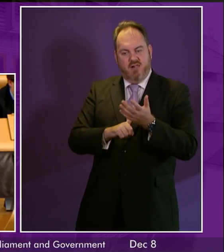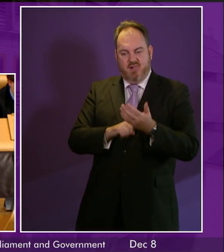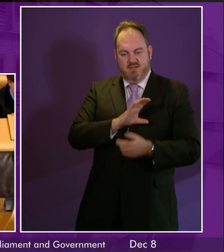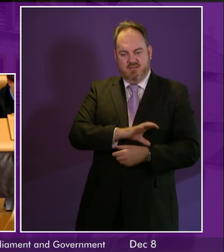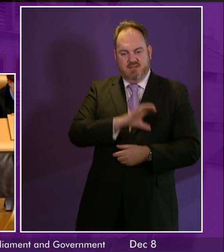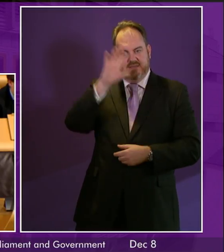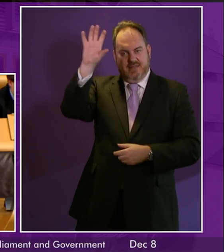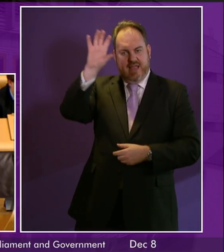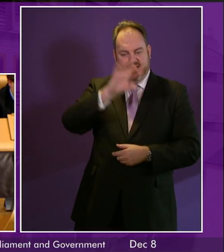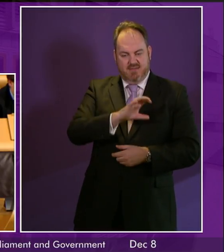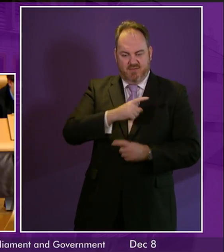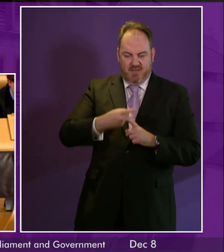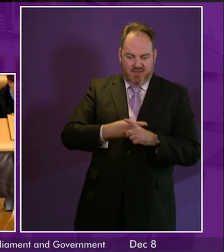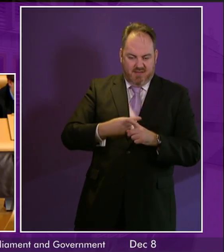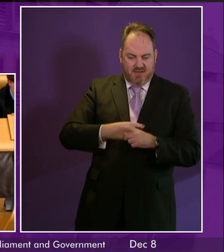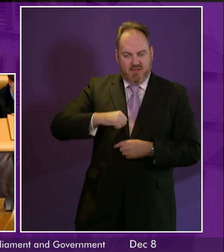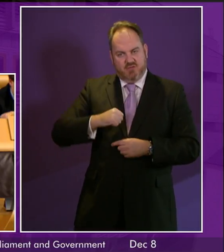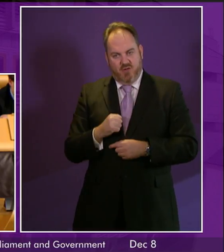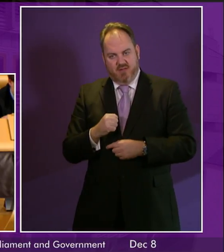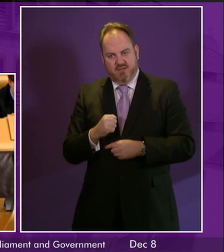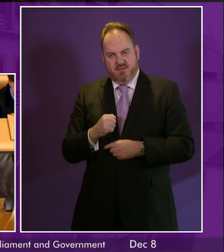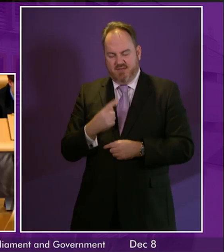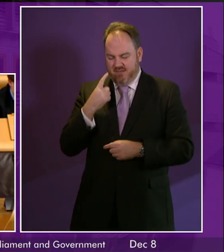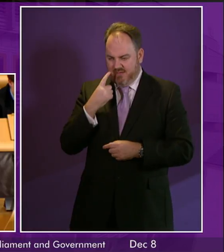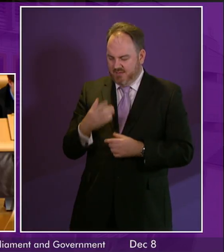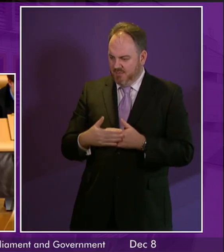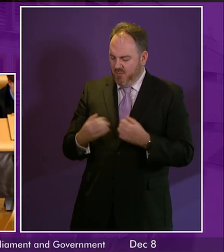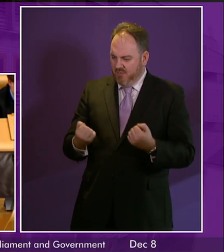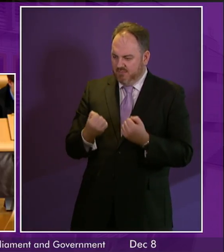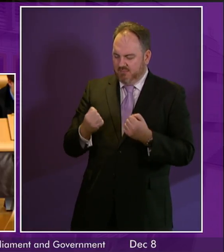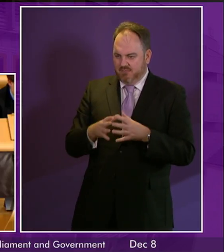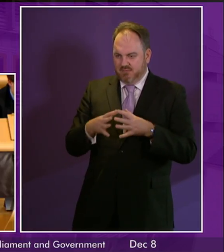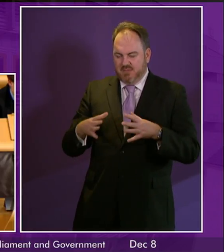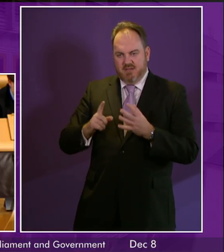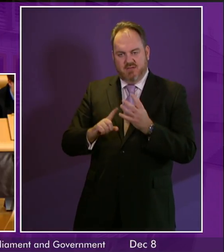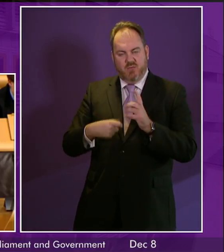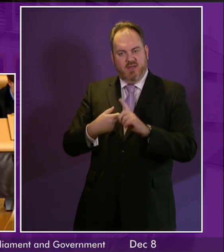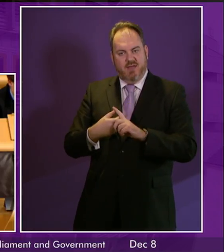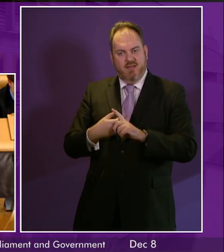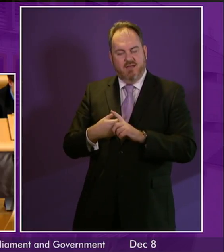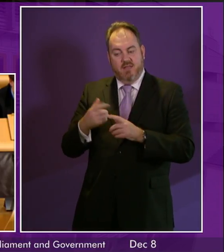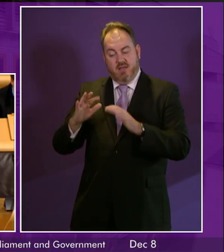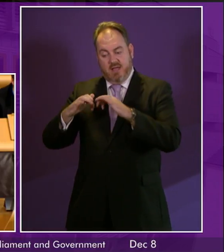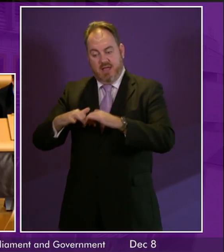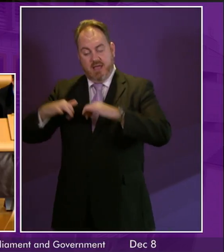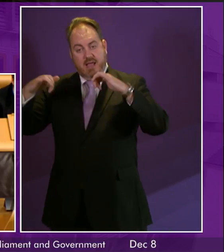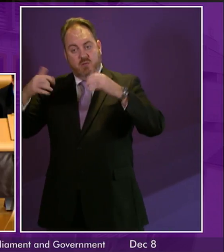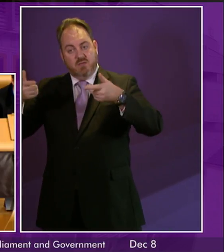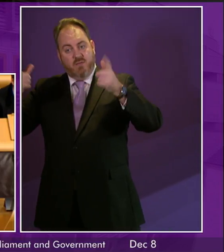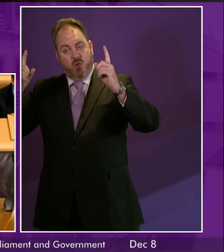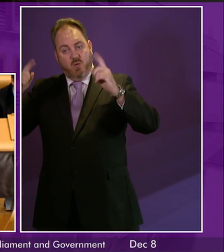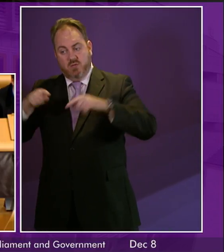scrutinising intergovernment relations was greater than in the UK. The House of Lords Constitution Committee, which also considered these